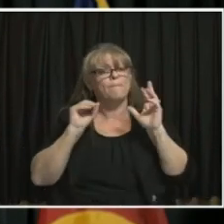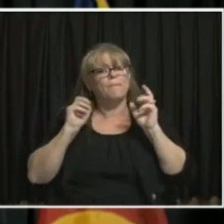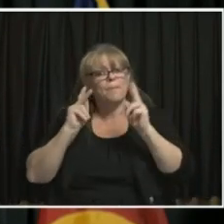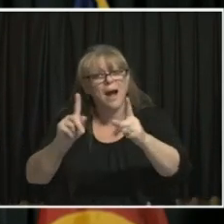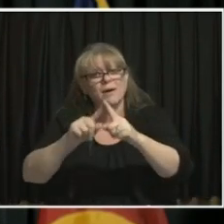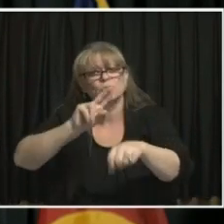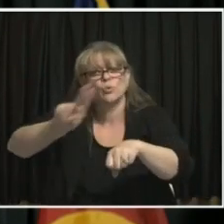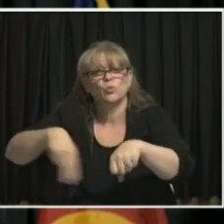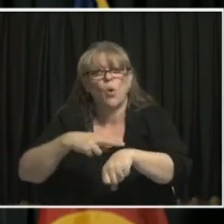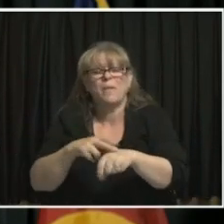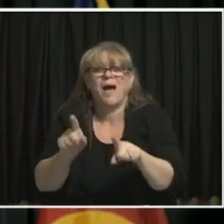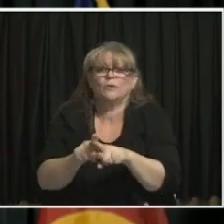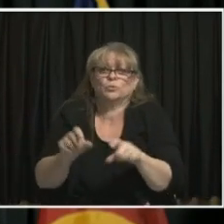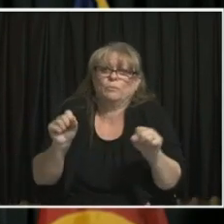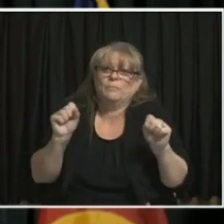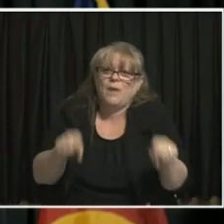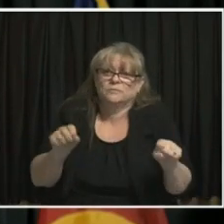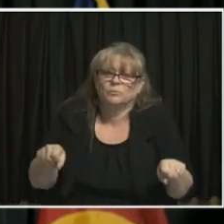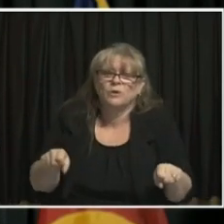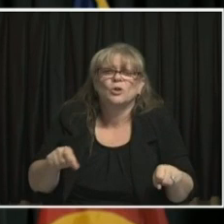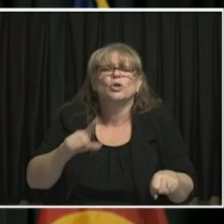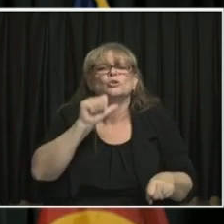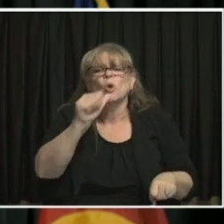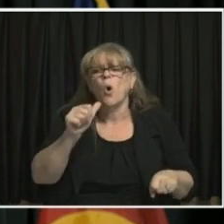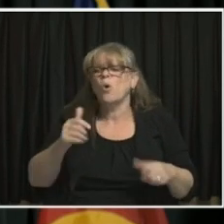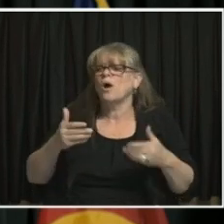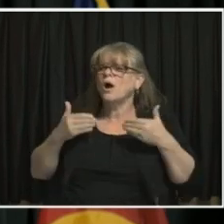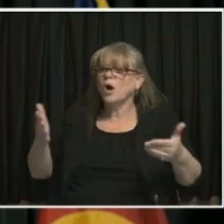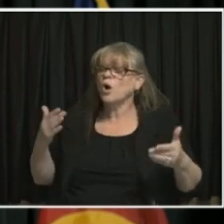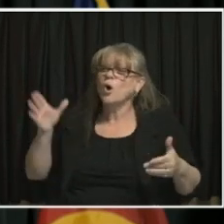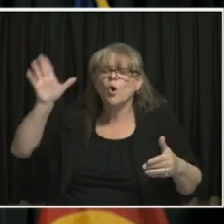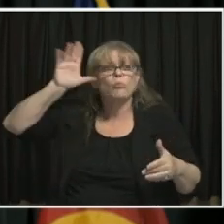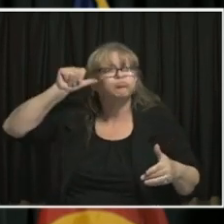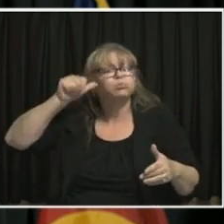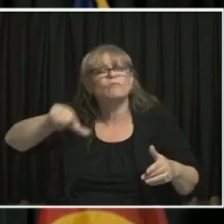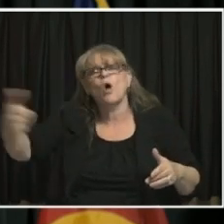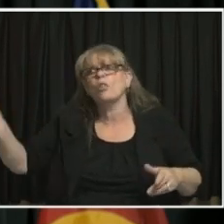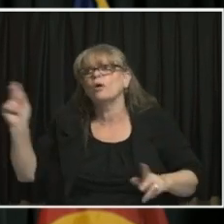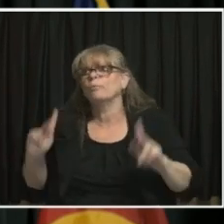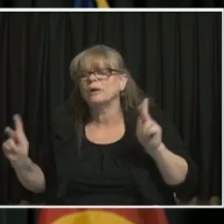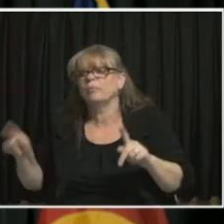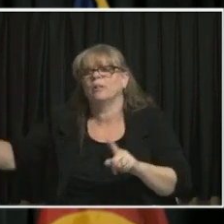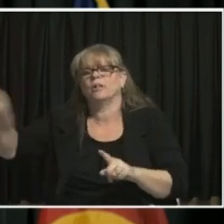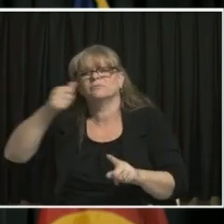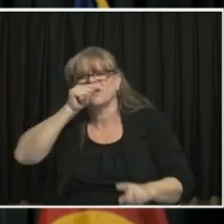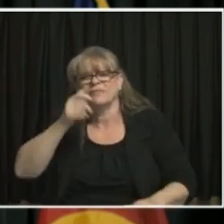ruin it for others. Don't ruin it for yourself. We need to observe the law.